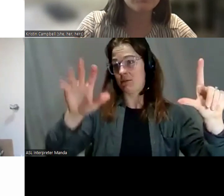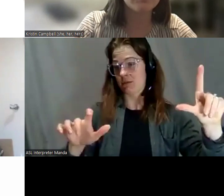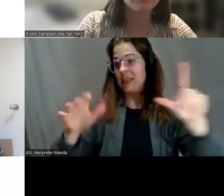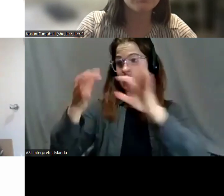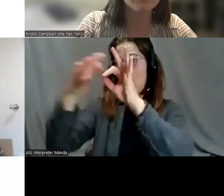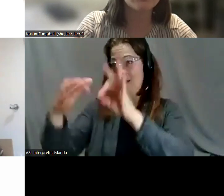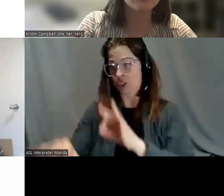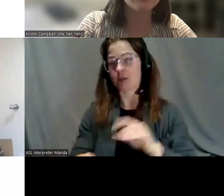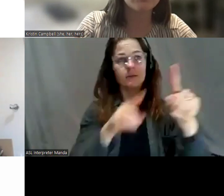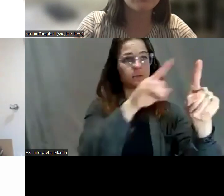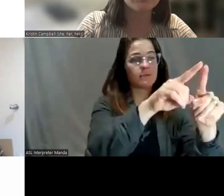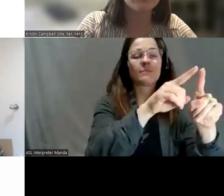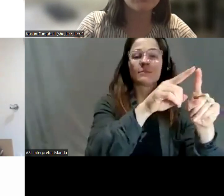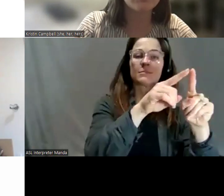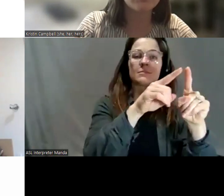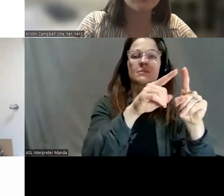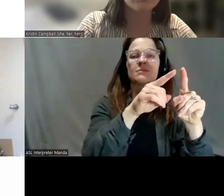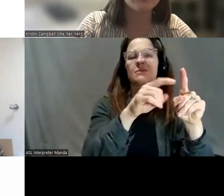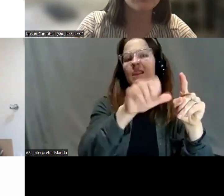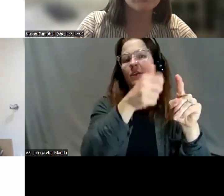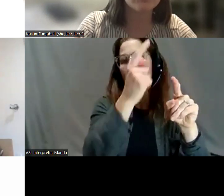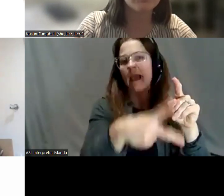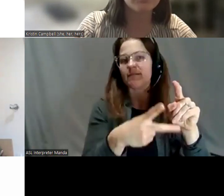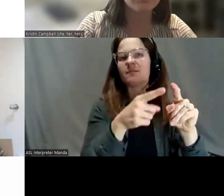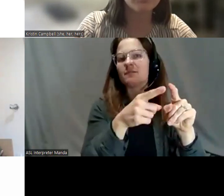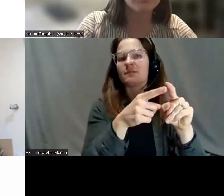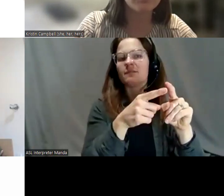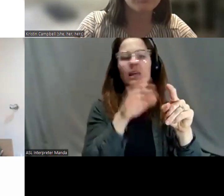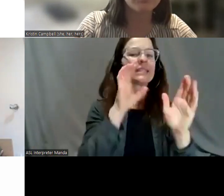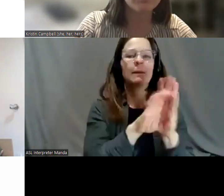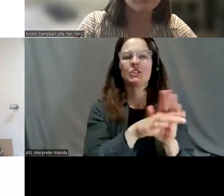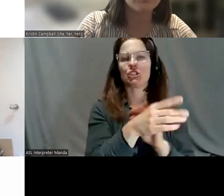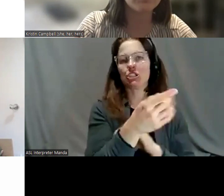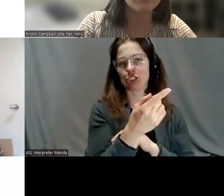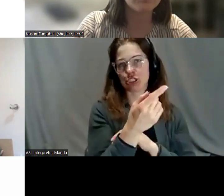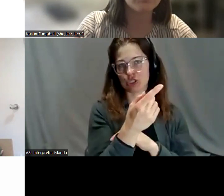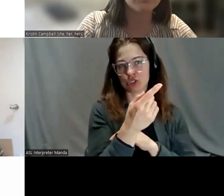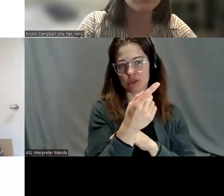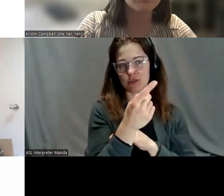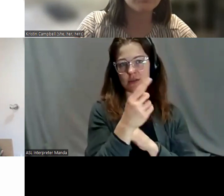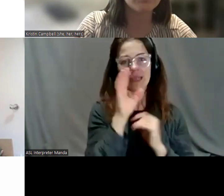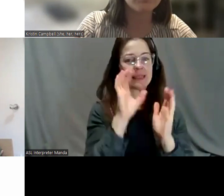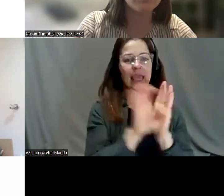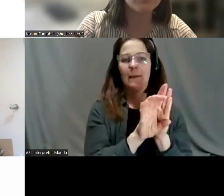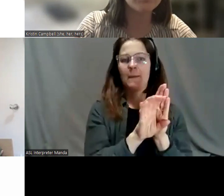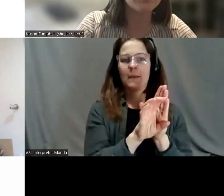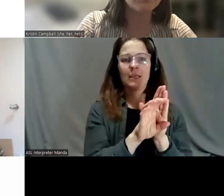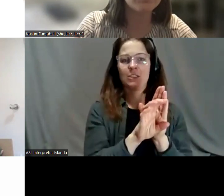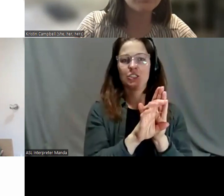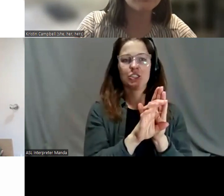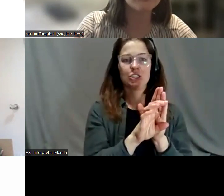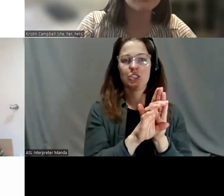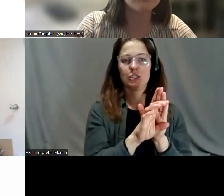with essentially and what it outputs is an image that has automatically